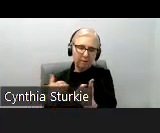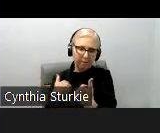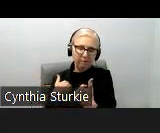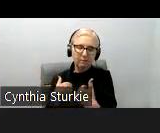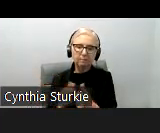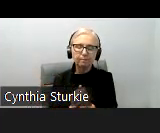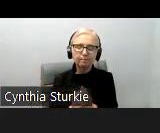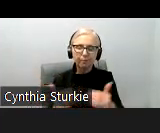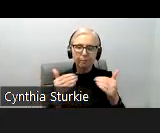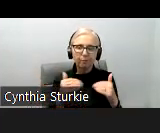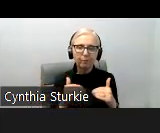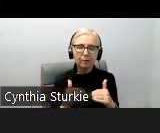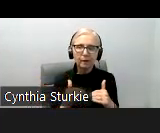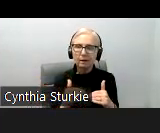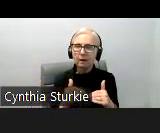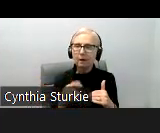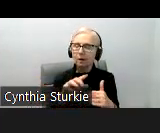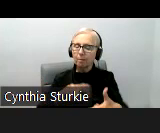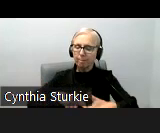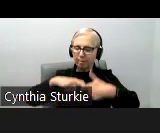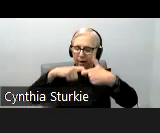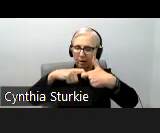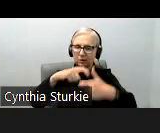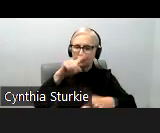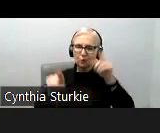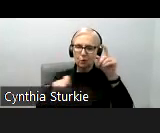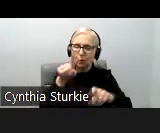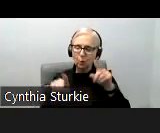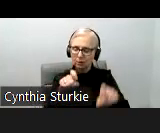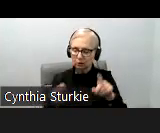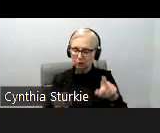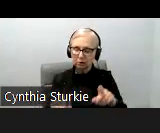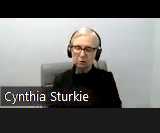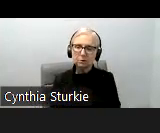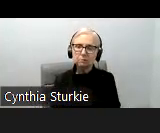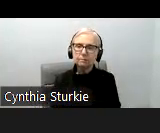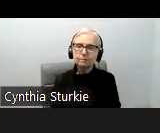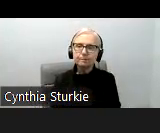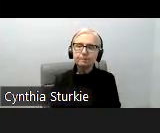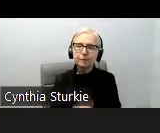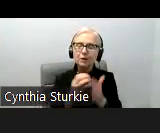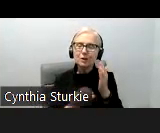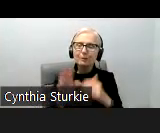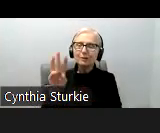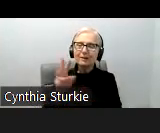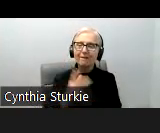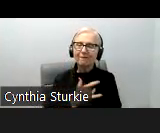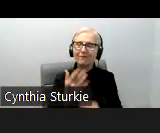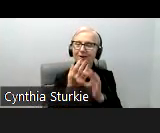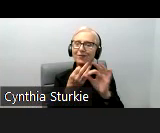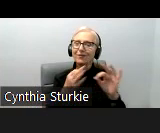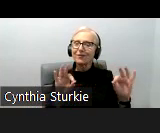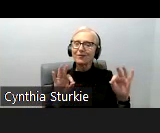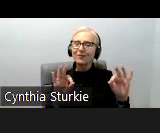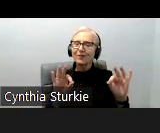Next slide. All right, we will pause there and see what questions we have for Chapter 6. Again, feel free to come